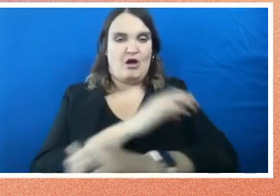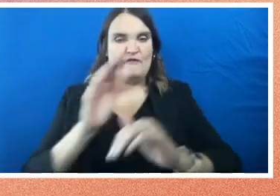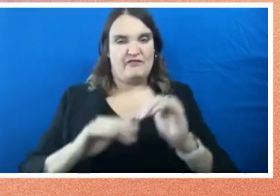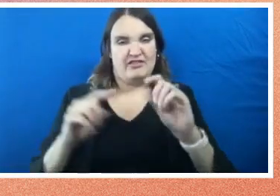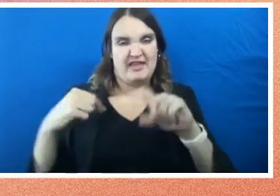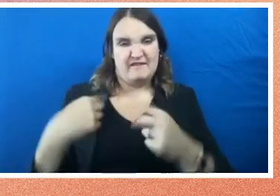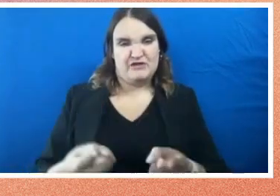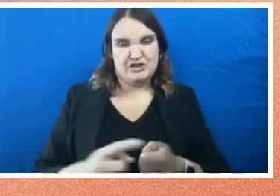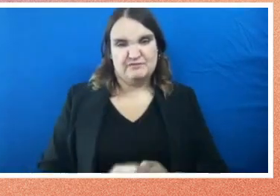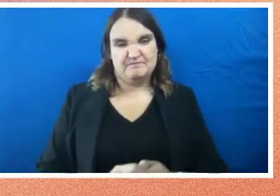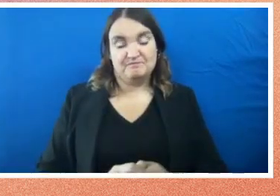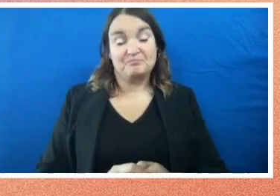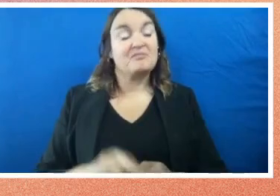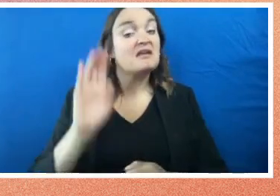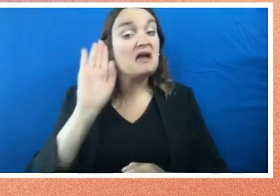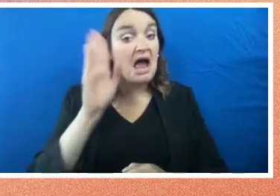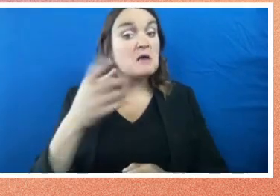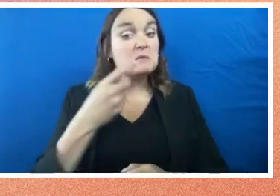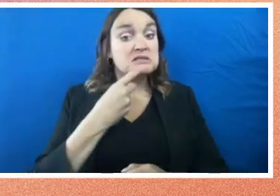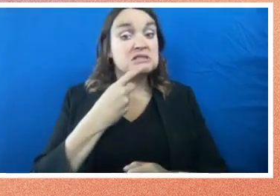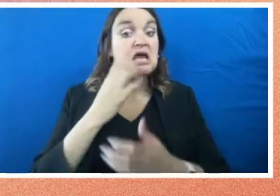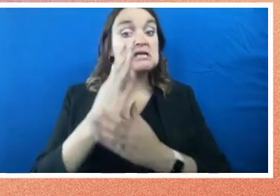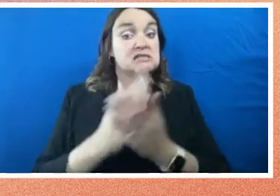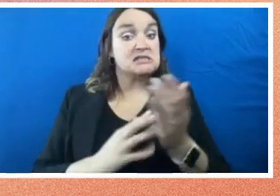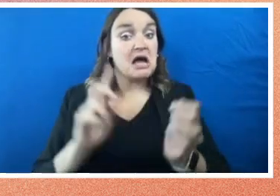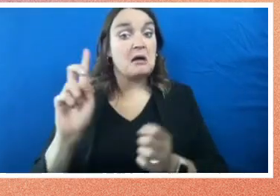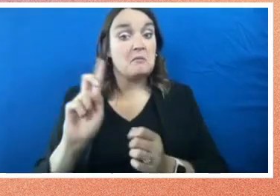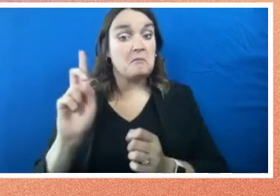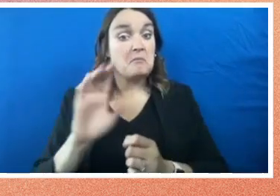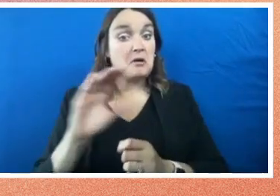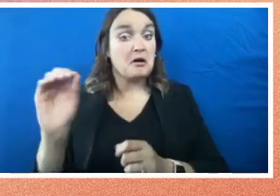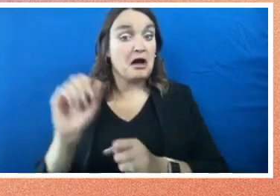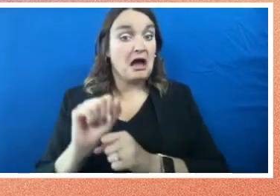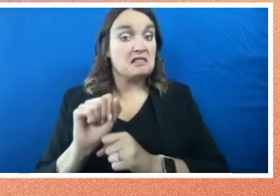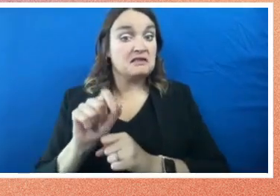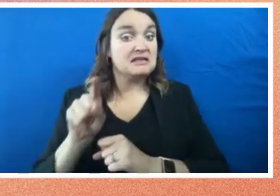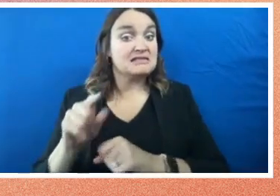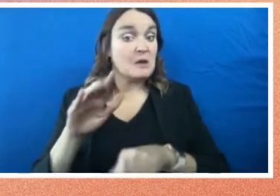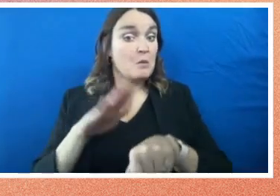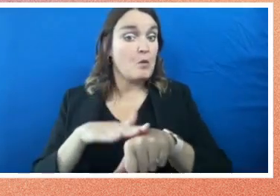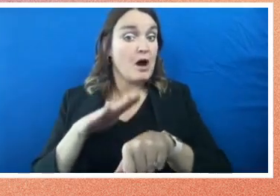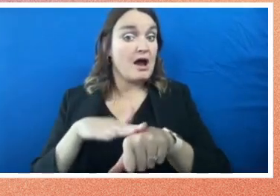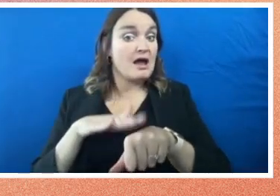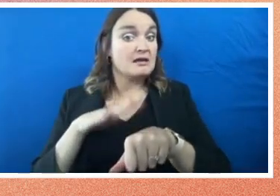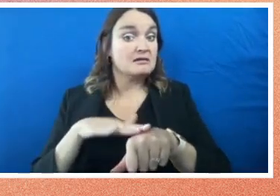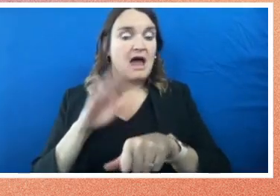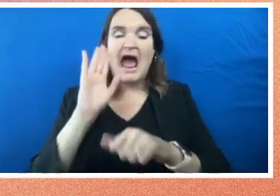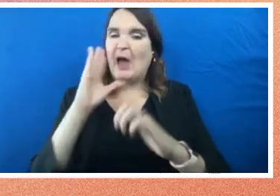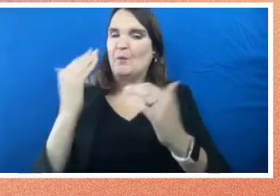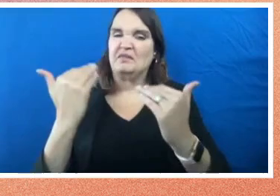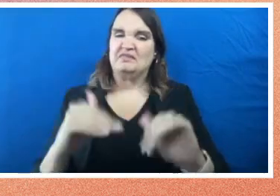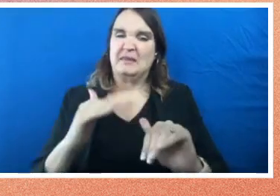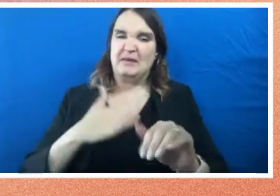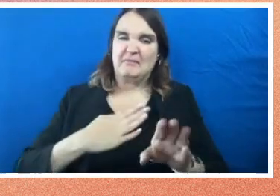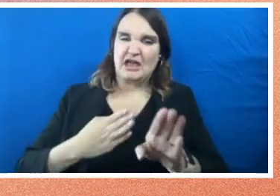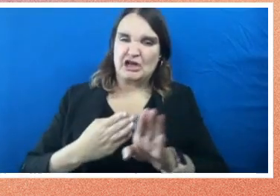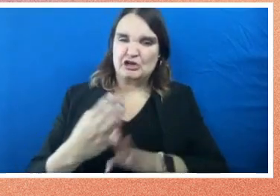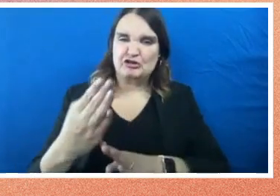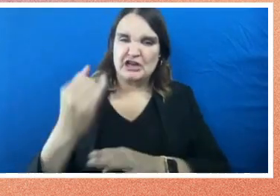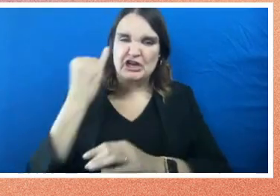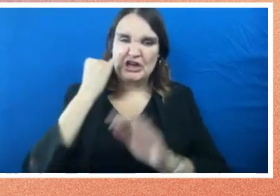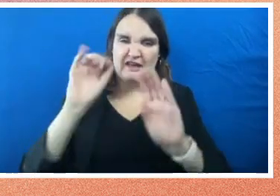I will say some Democratic colleagues warned me that I would limit my career by focusing only on